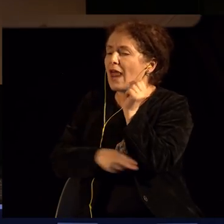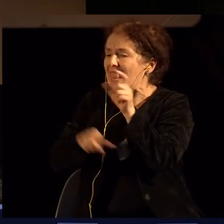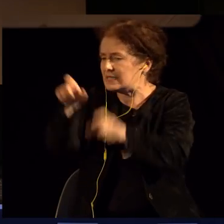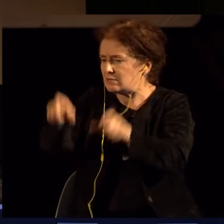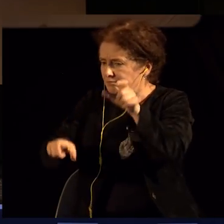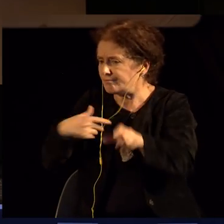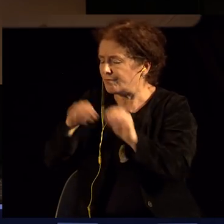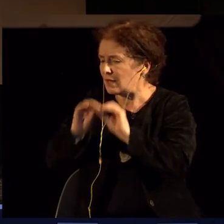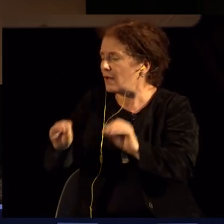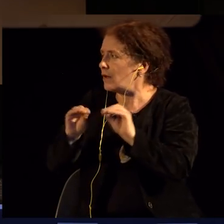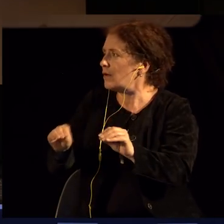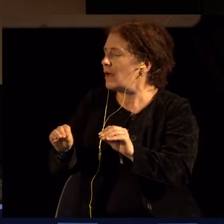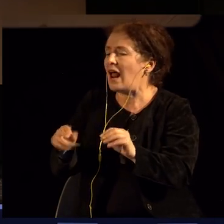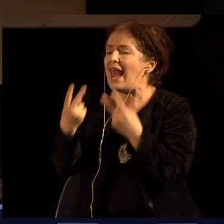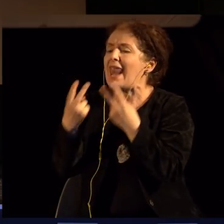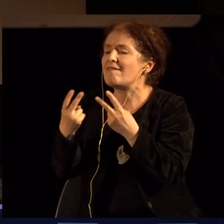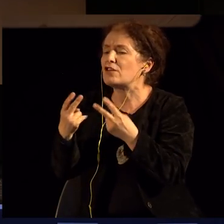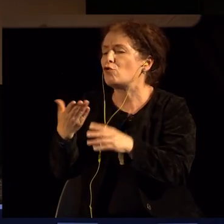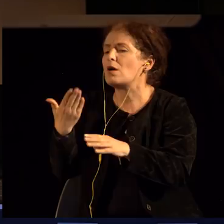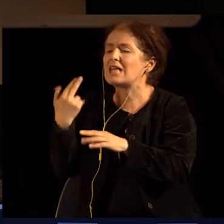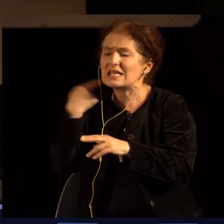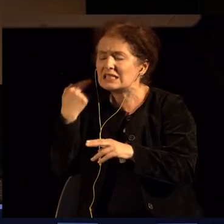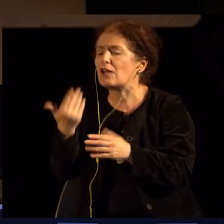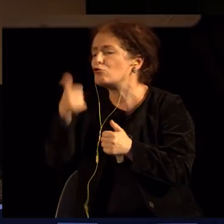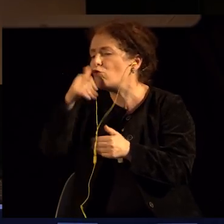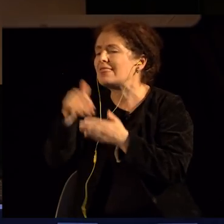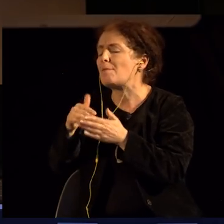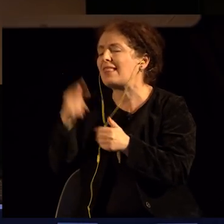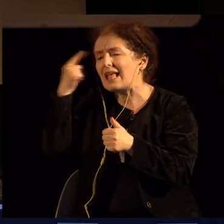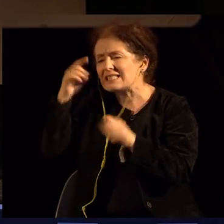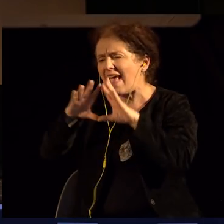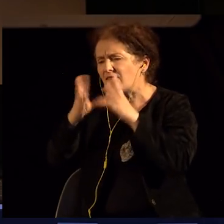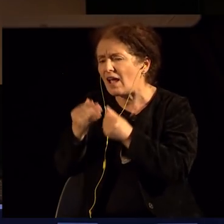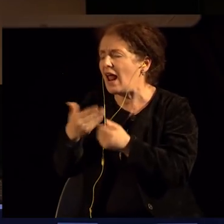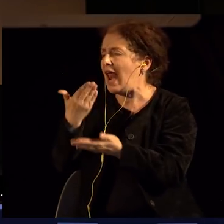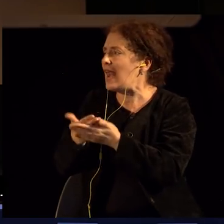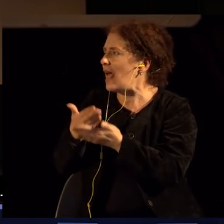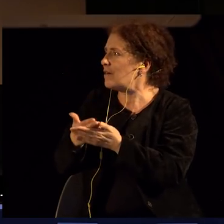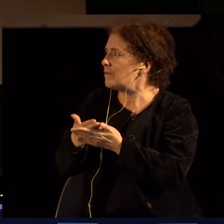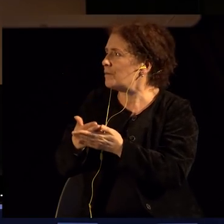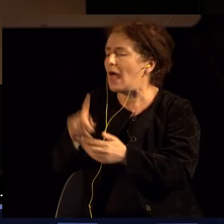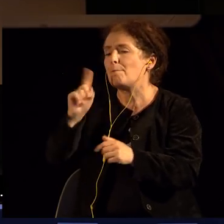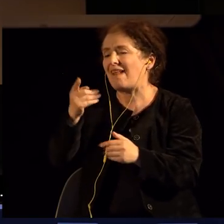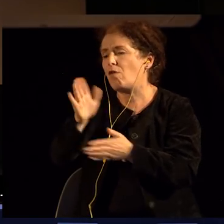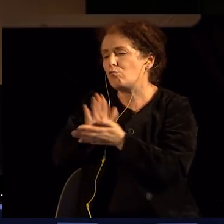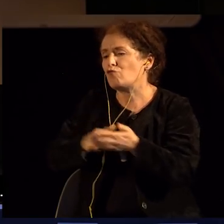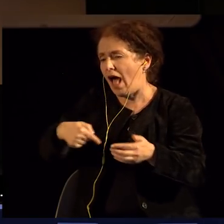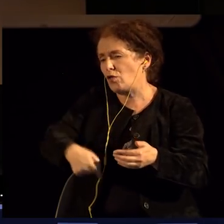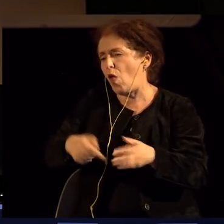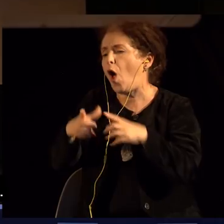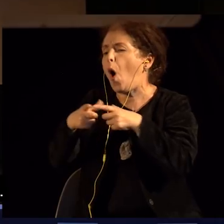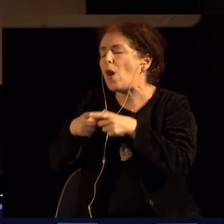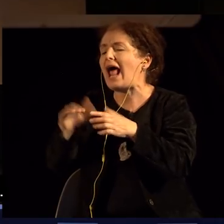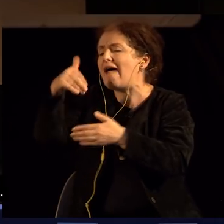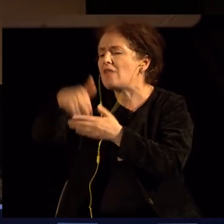when it comes to sex? And usually it starts off with the genitals, right? Some of the more poetically inclined students